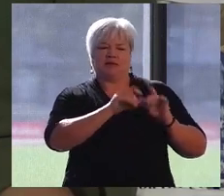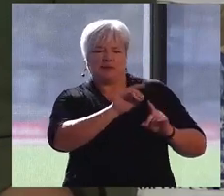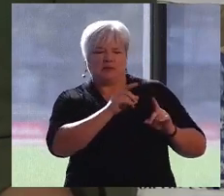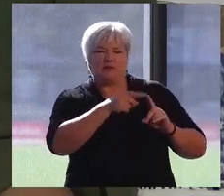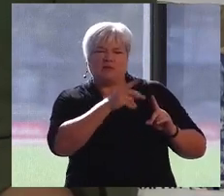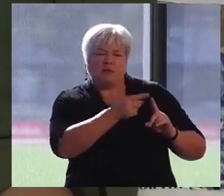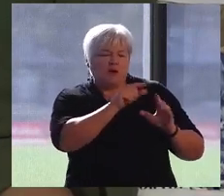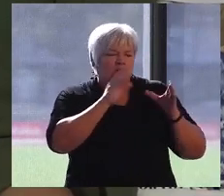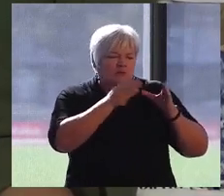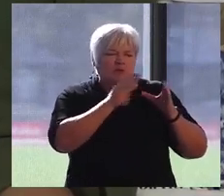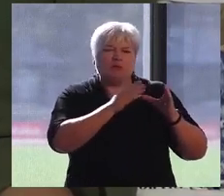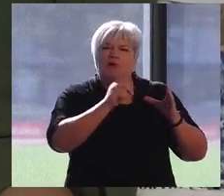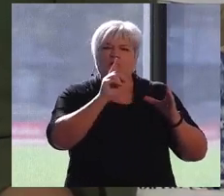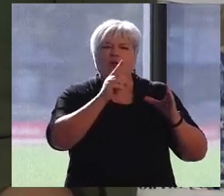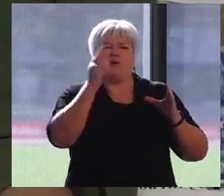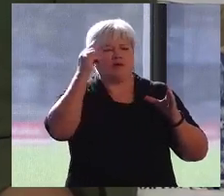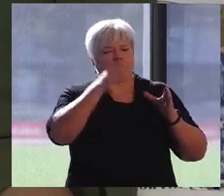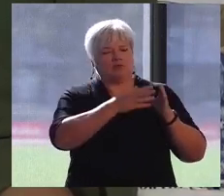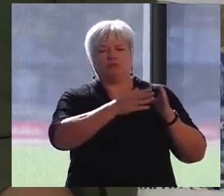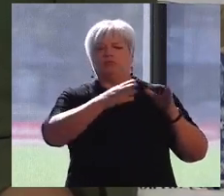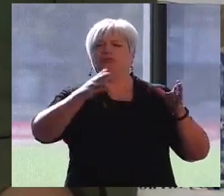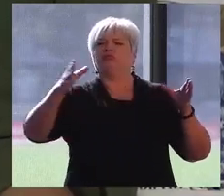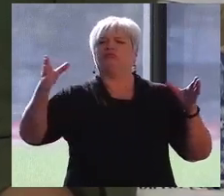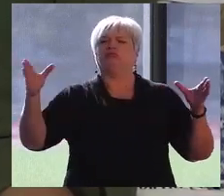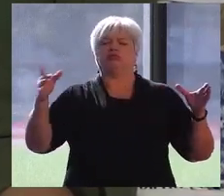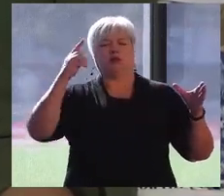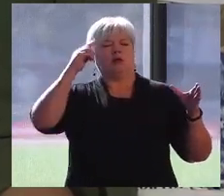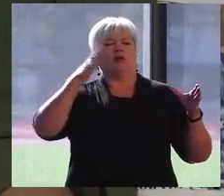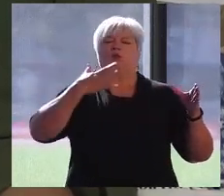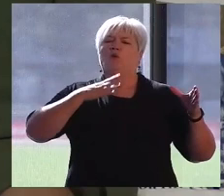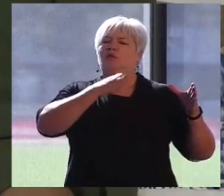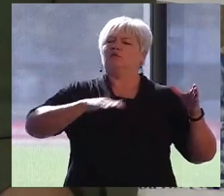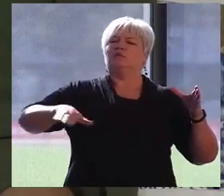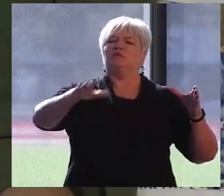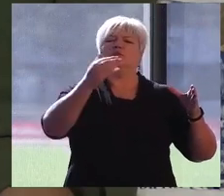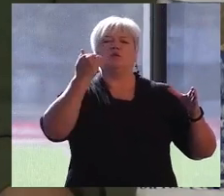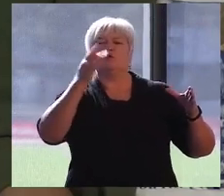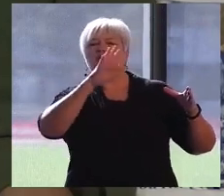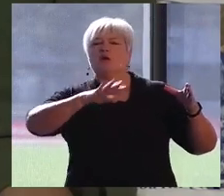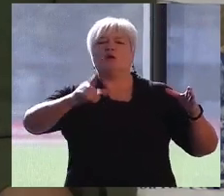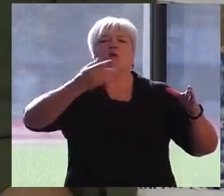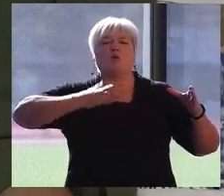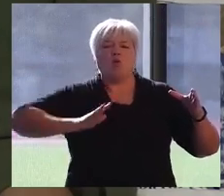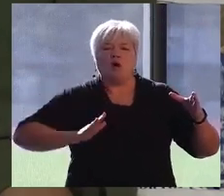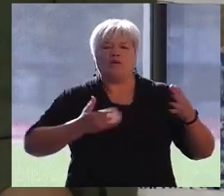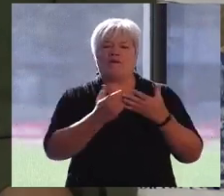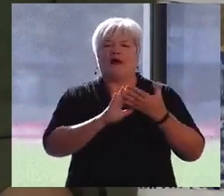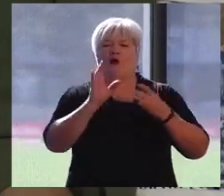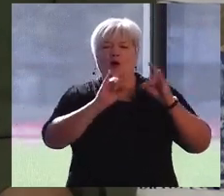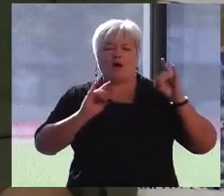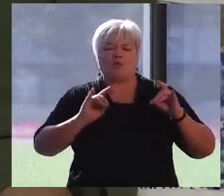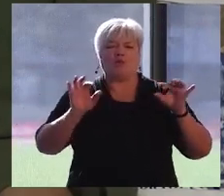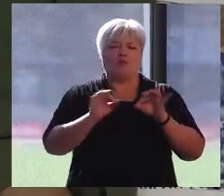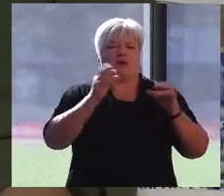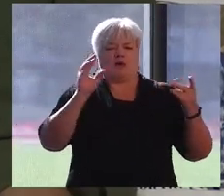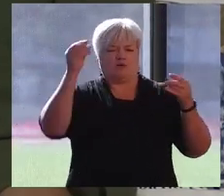look at what is the future state that we're wanting and the species fit within that. Because then you start looking at bigger